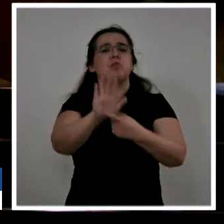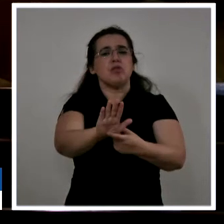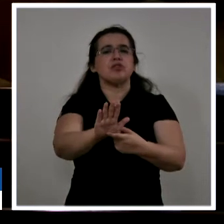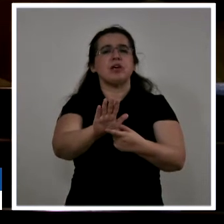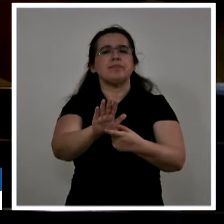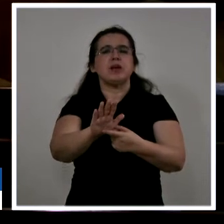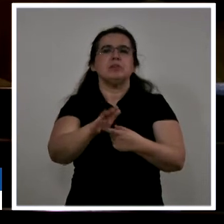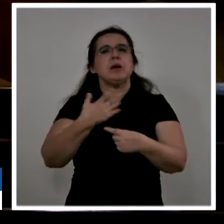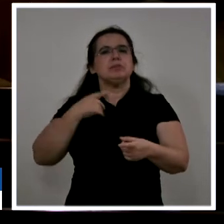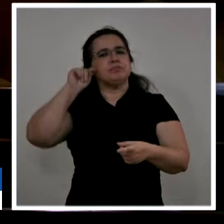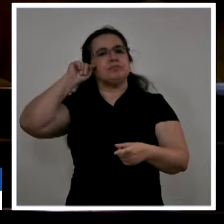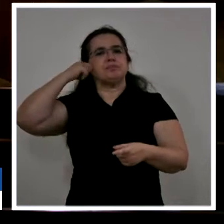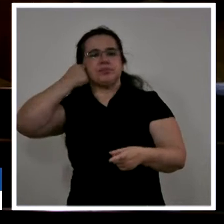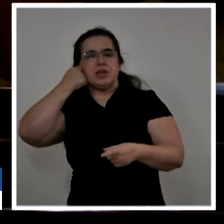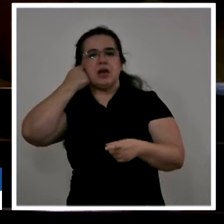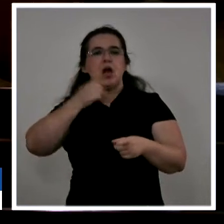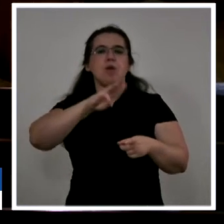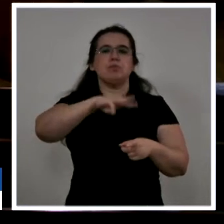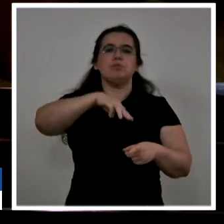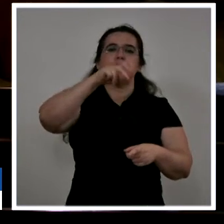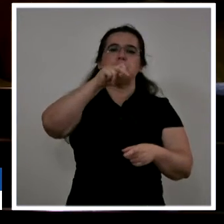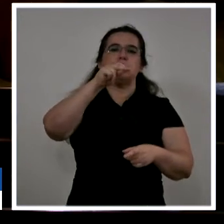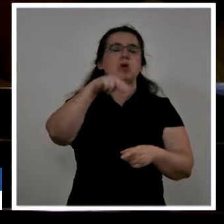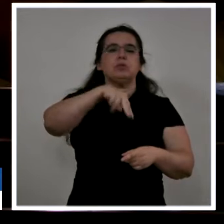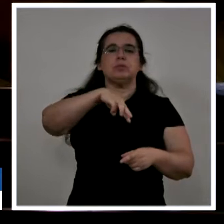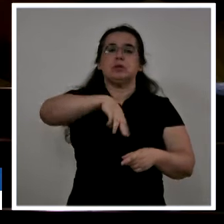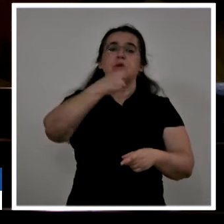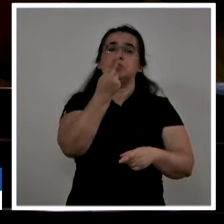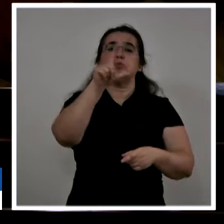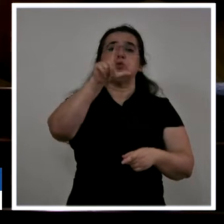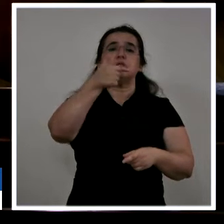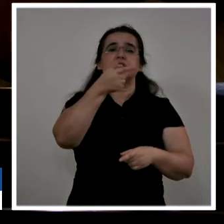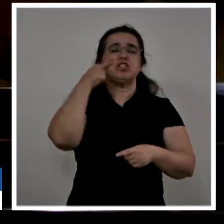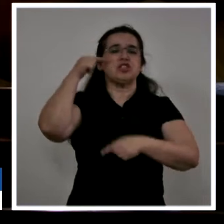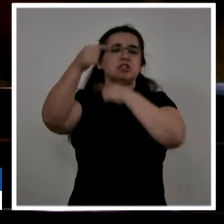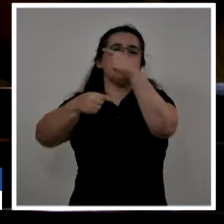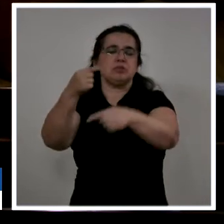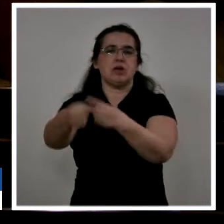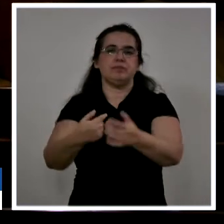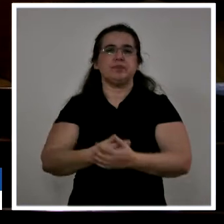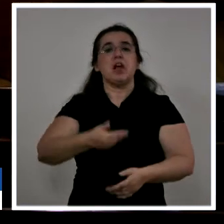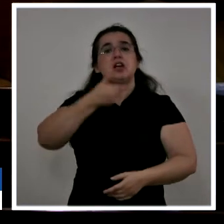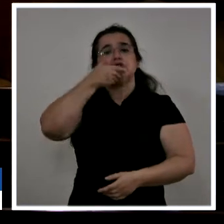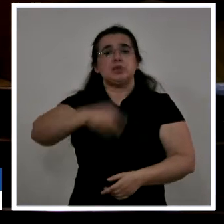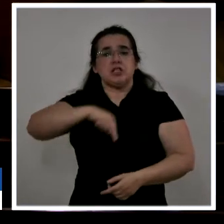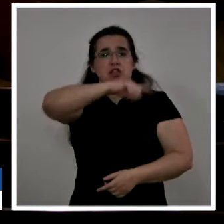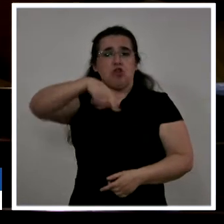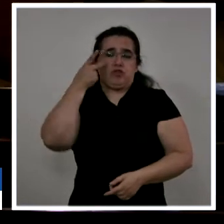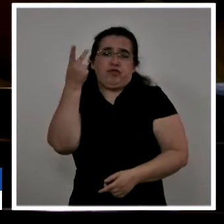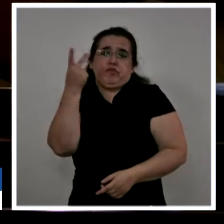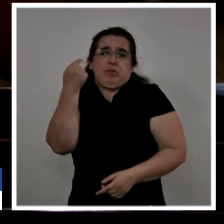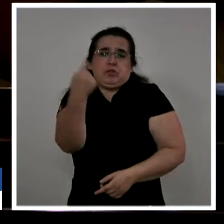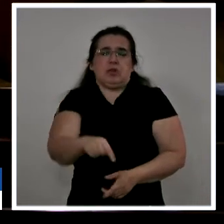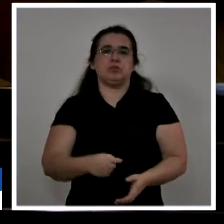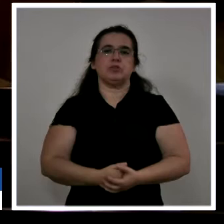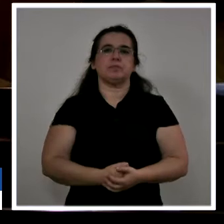efeito multigeneracional. The experiences we go through as experiências que nós vivemos have impacts throughout